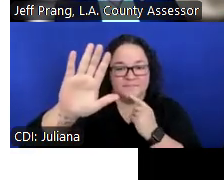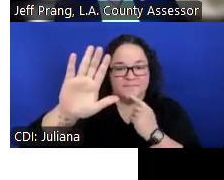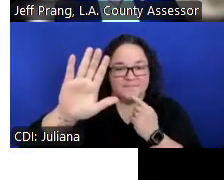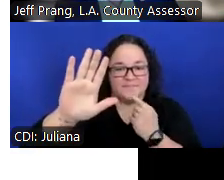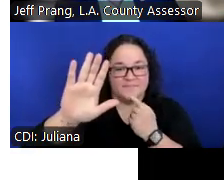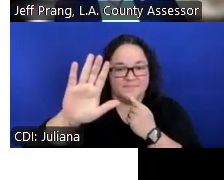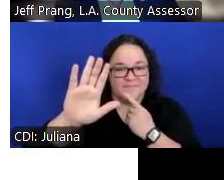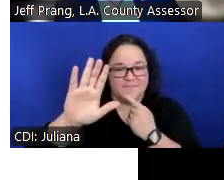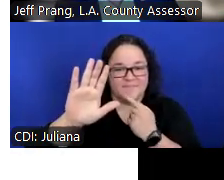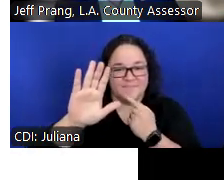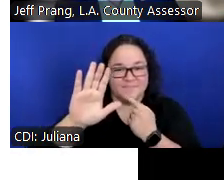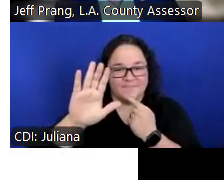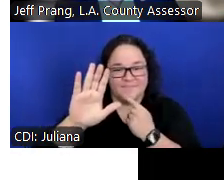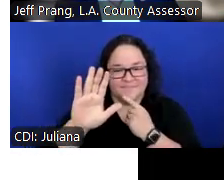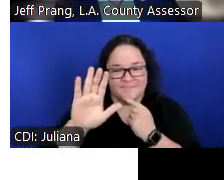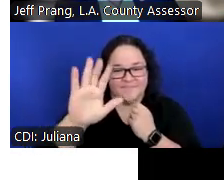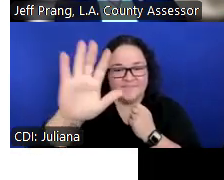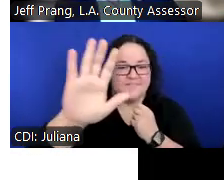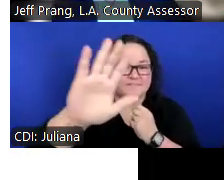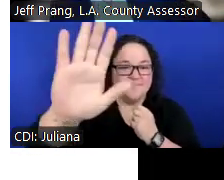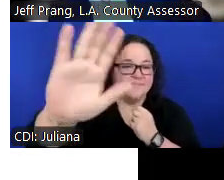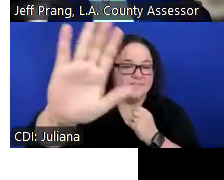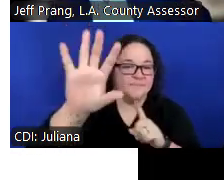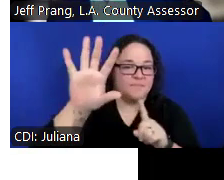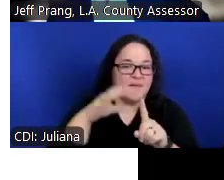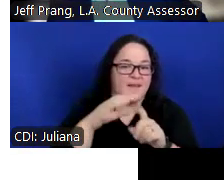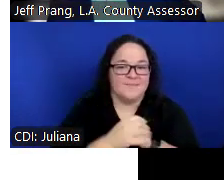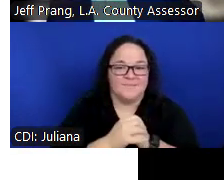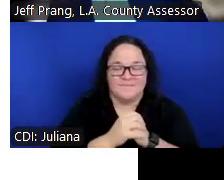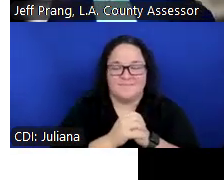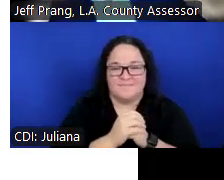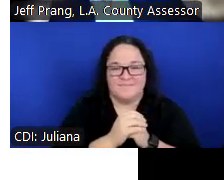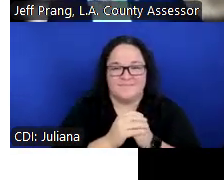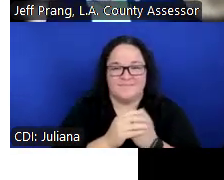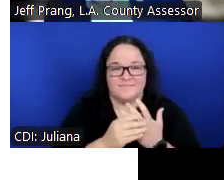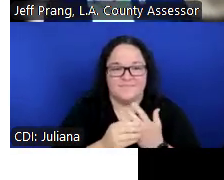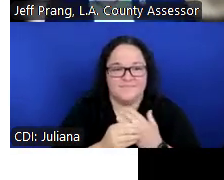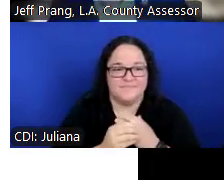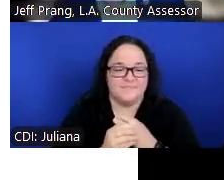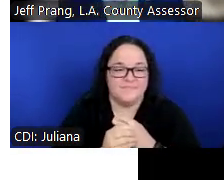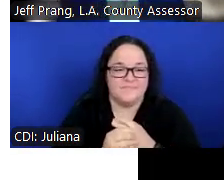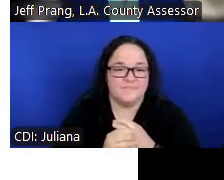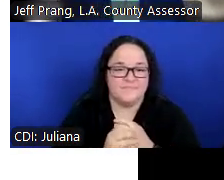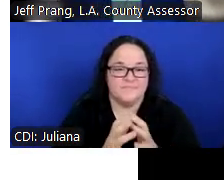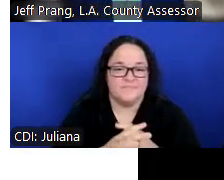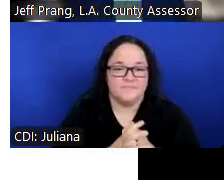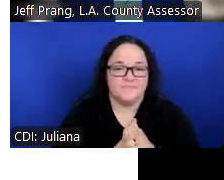Economic Justice team here at Public Counsel. Sorry to interrupt. We have not spotlighted the ASL interpreter.